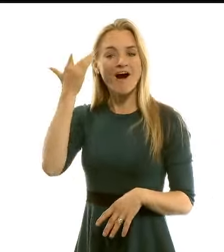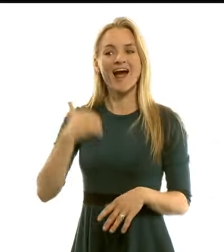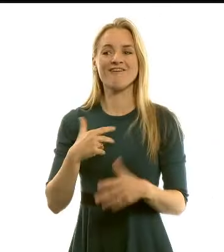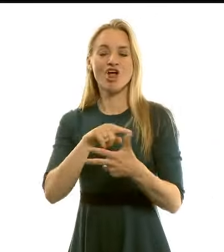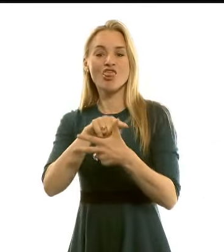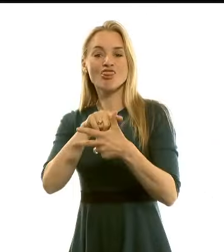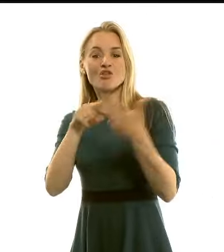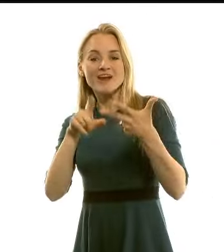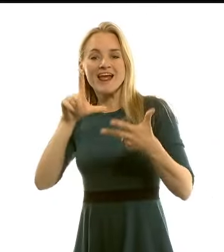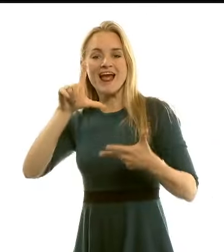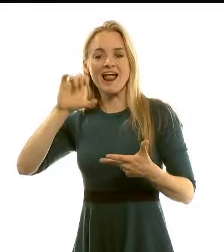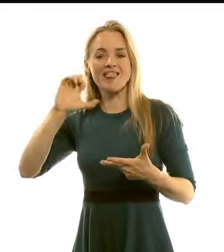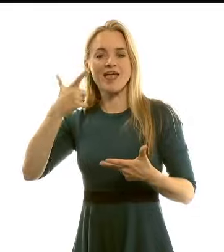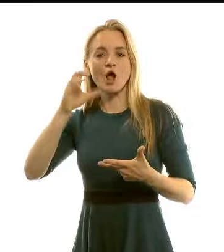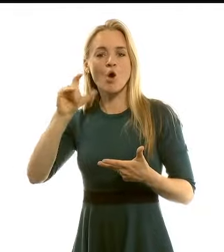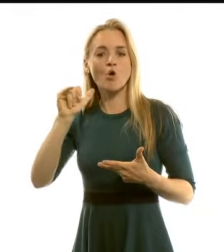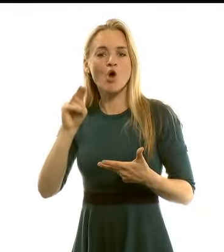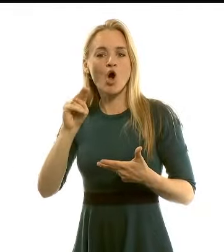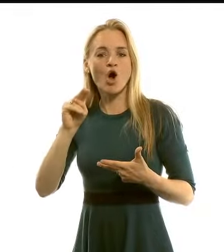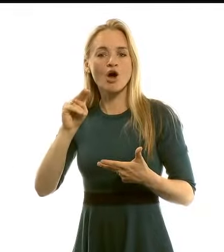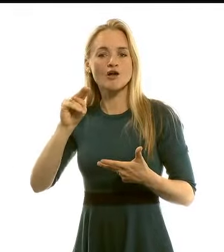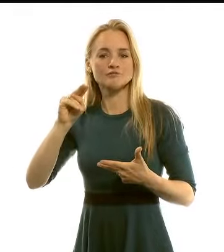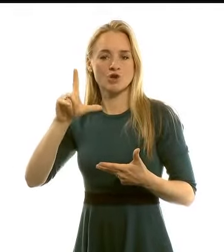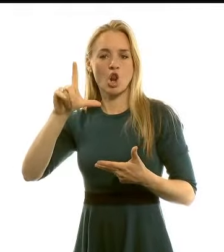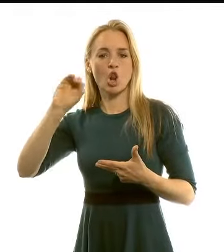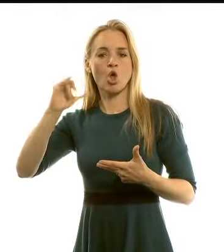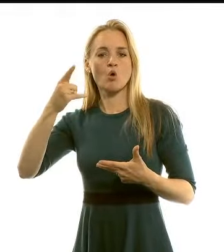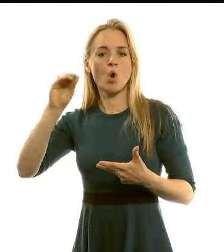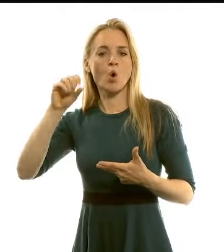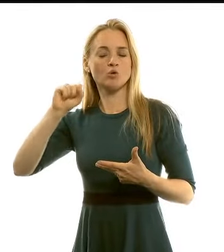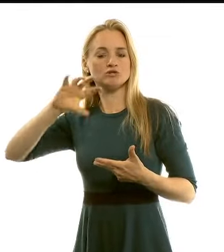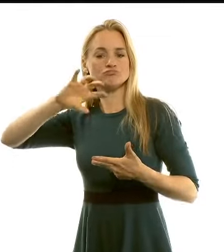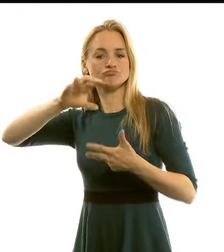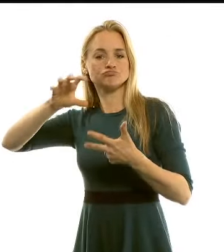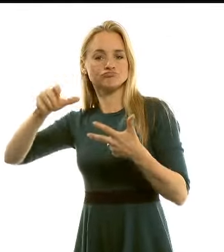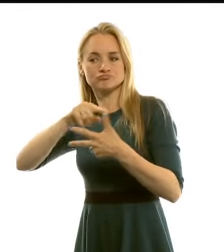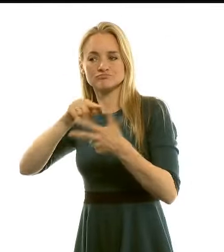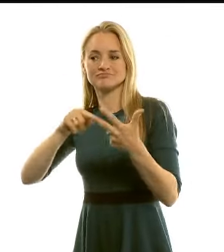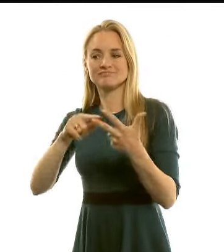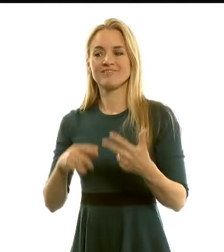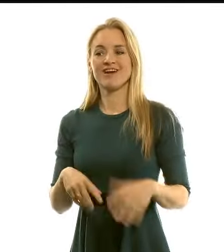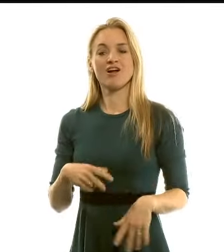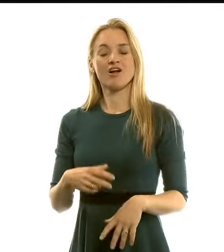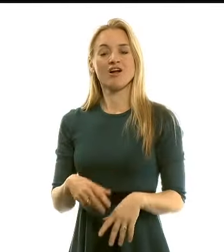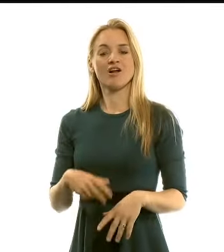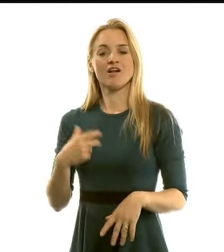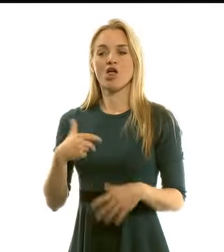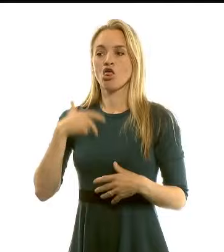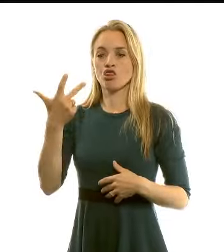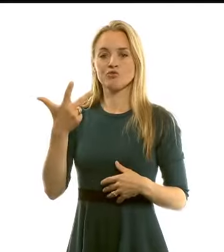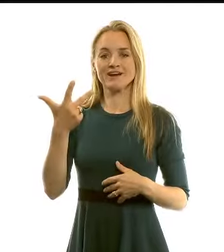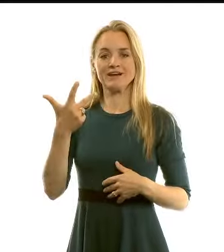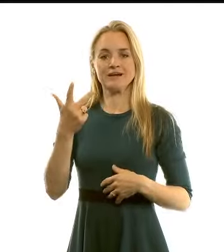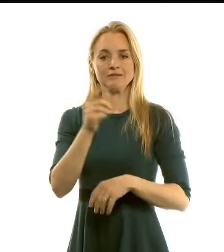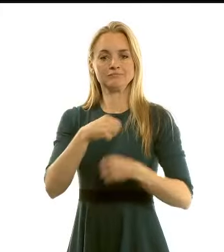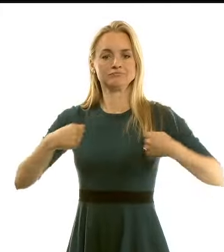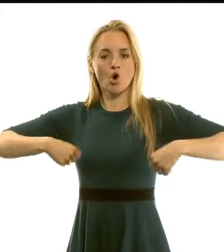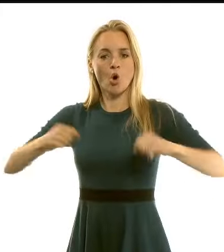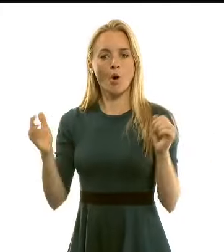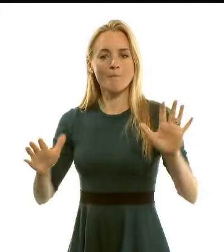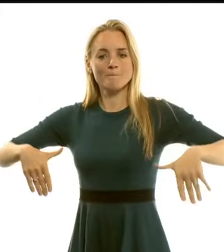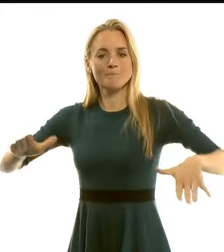logos in my mascot, and look at that. Almost 3 appendages. They cross over. It's a tribute to